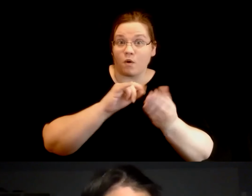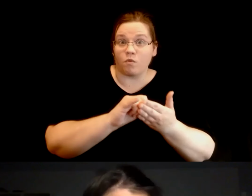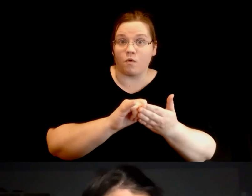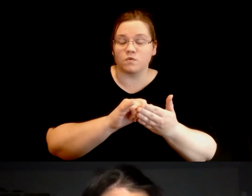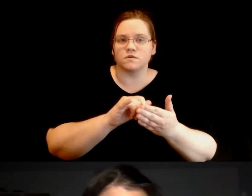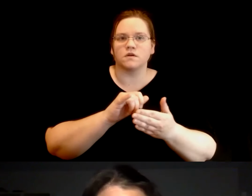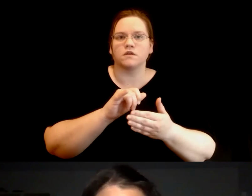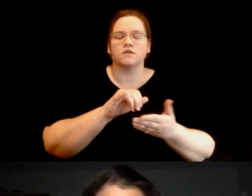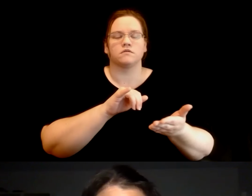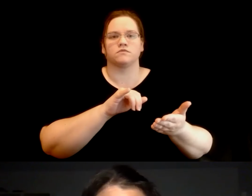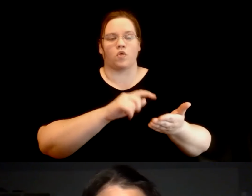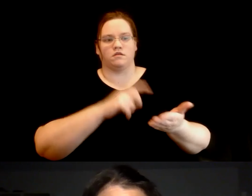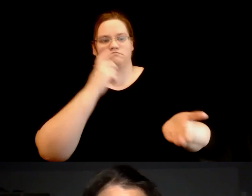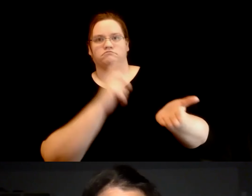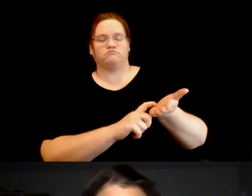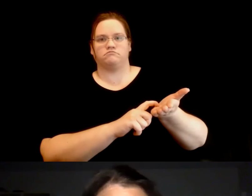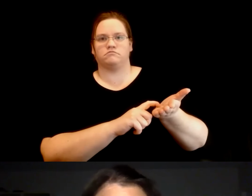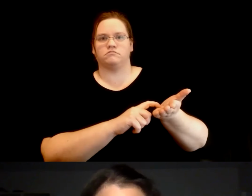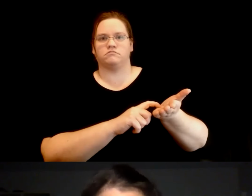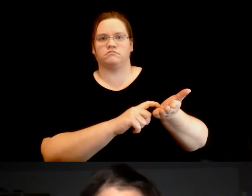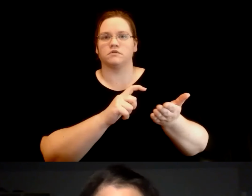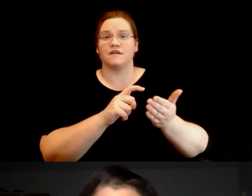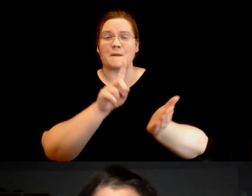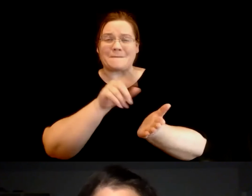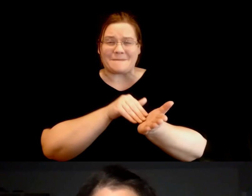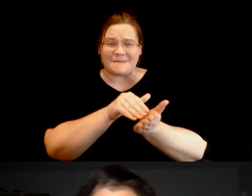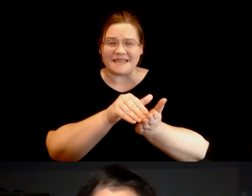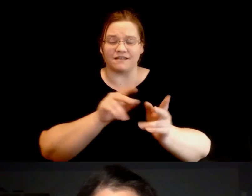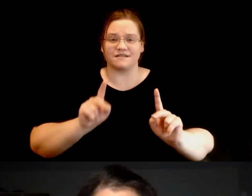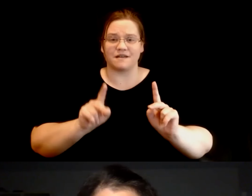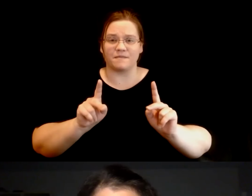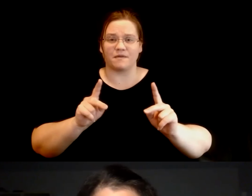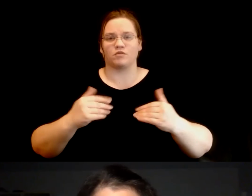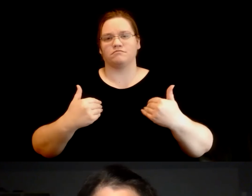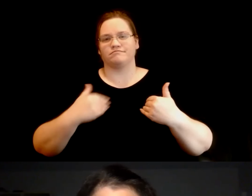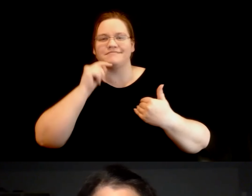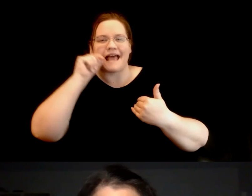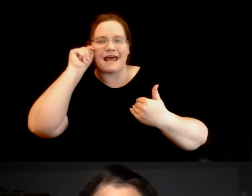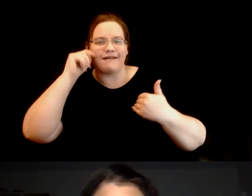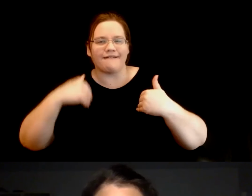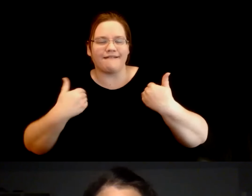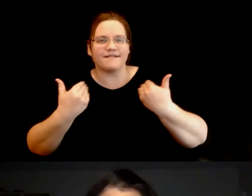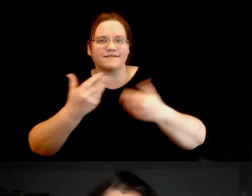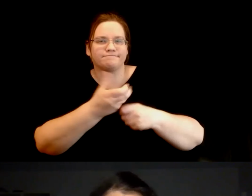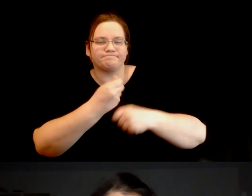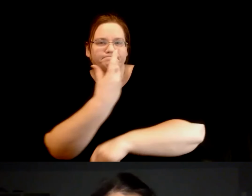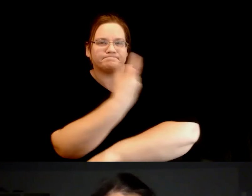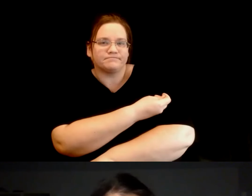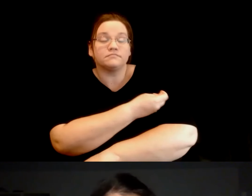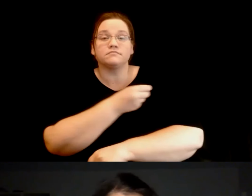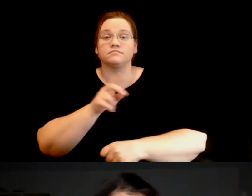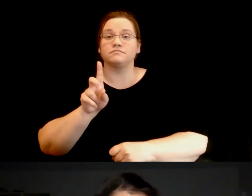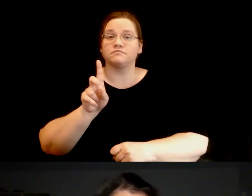so this was picked up after, millions of people had, adolescents had received the vaccine. And so they actually did